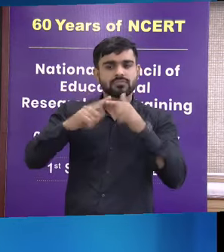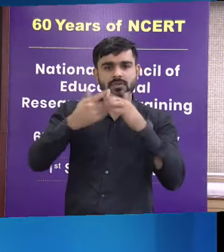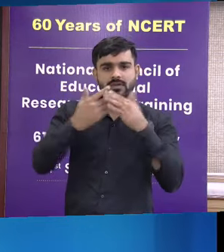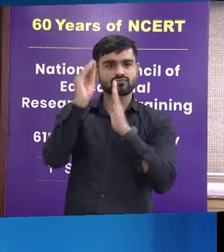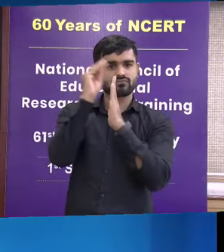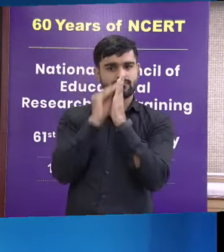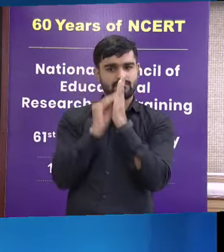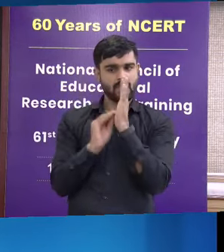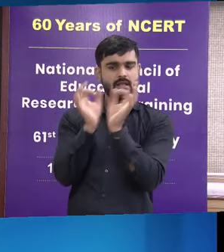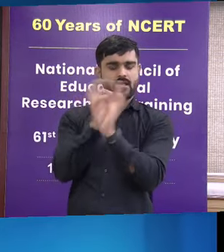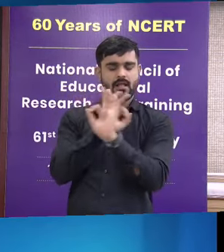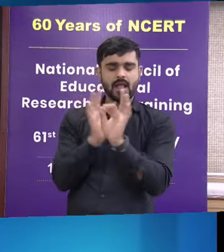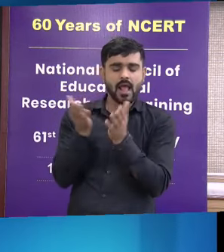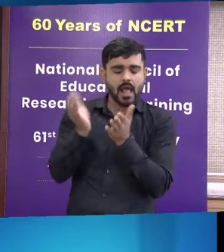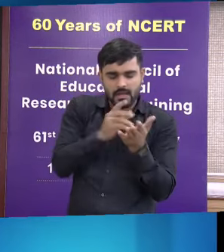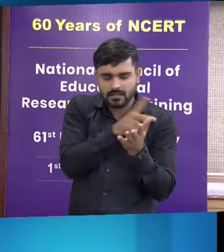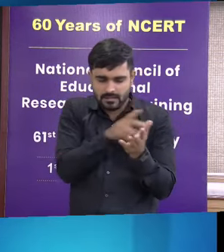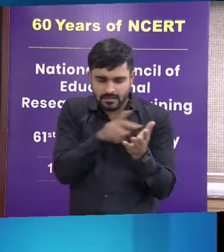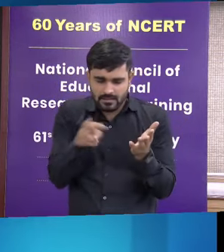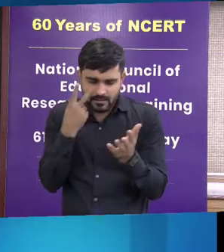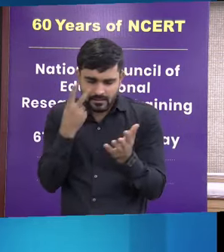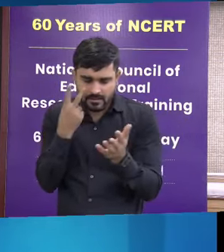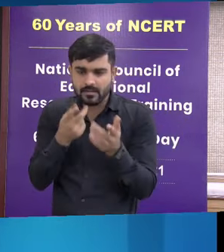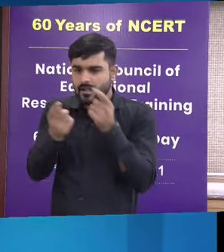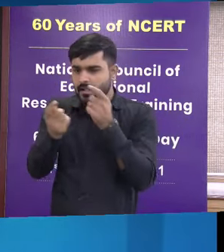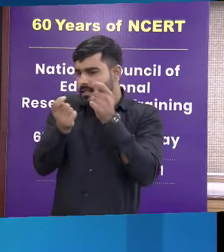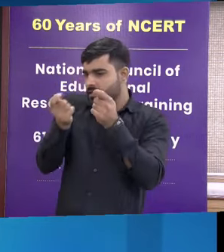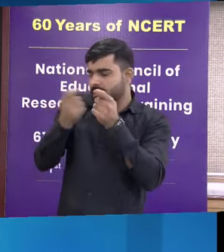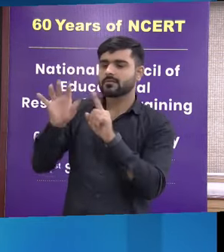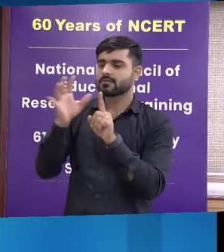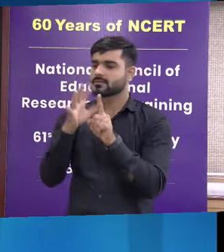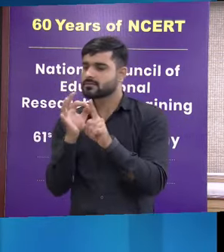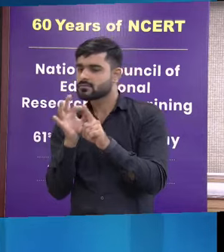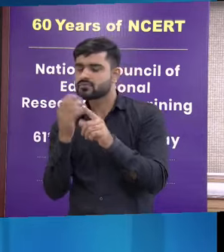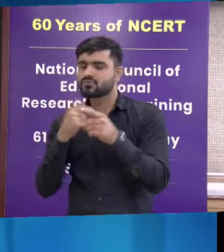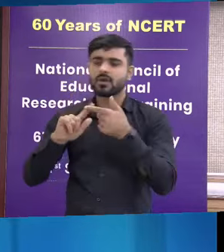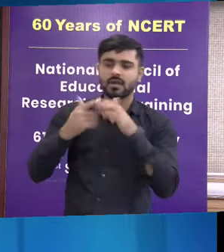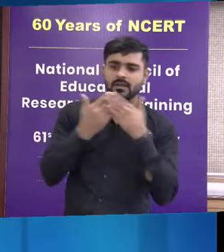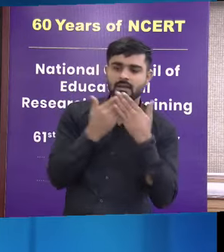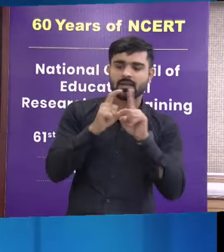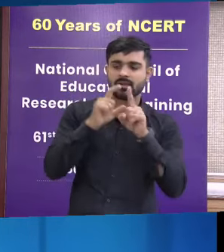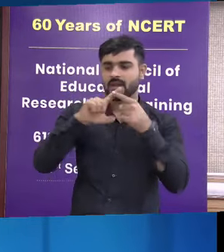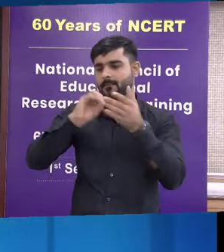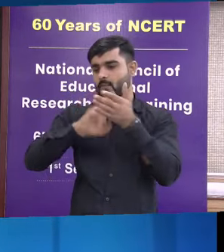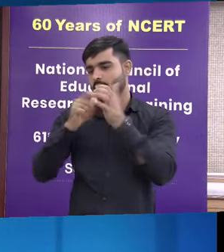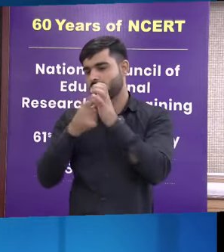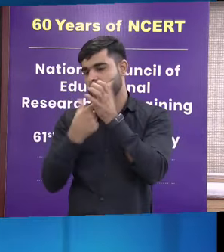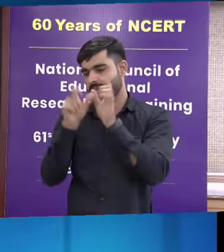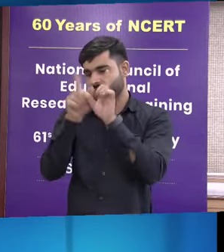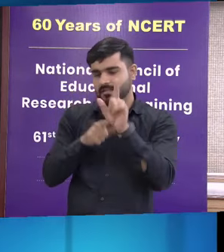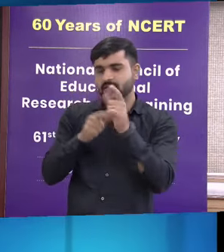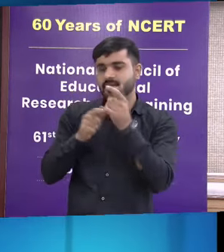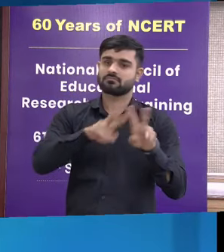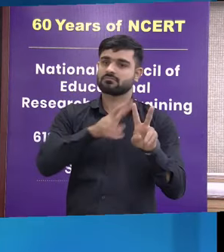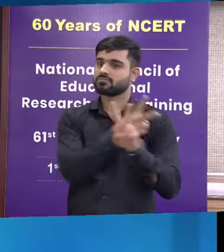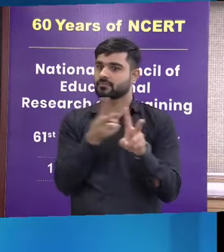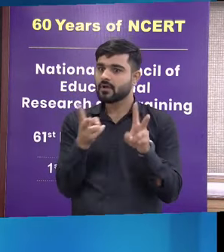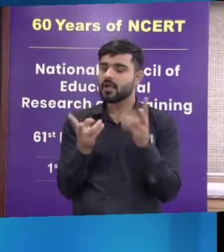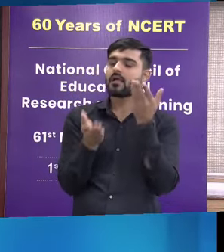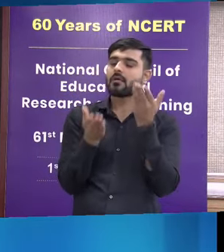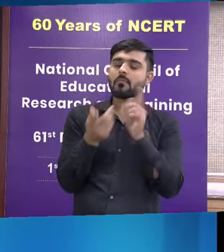they reconcile what's the role of the student, what is the role of a democracy, what the people will do. These